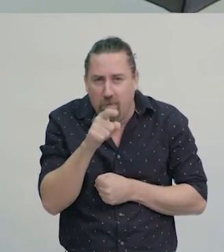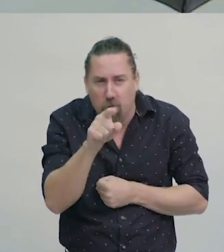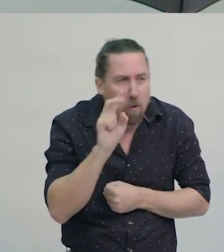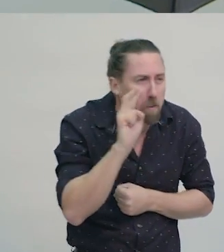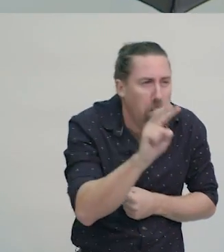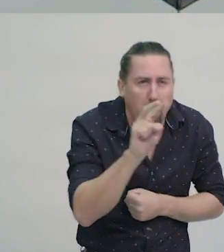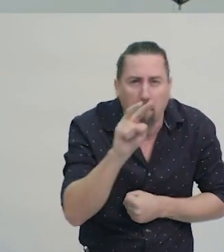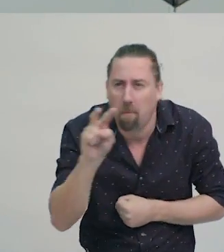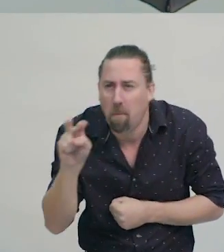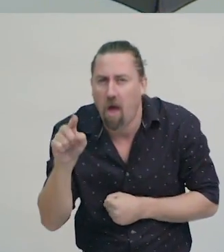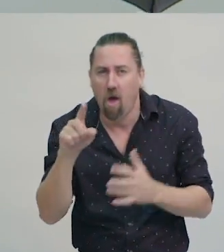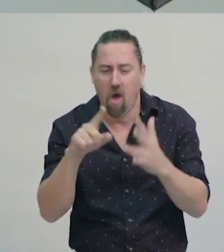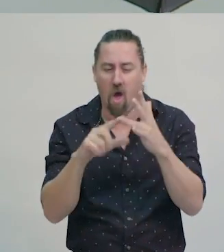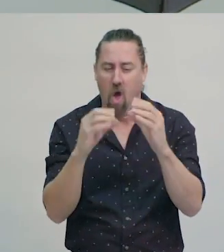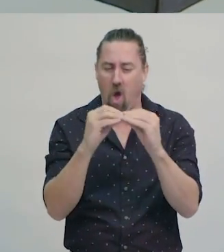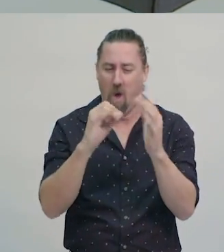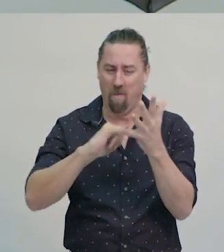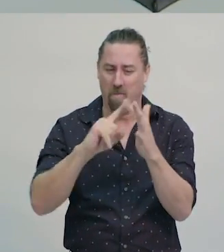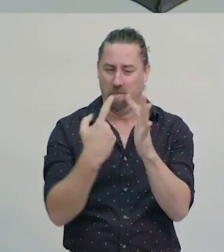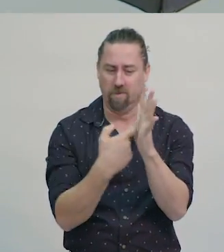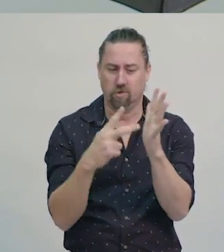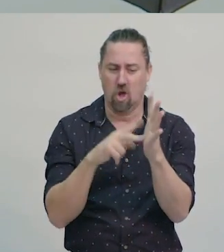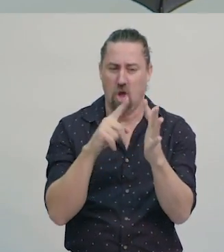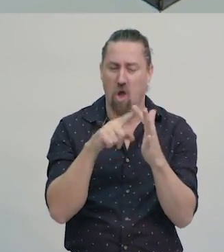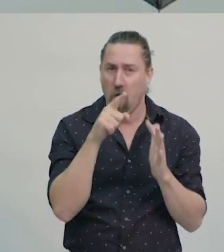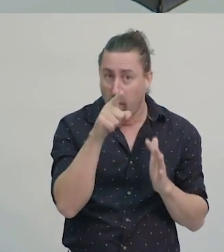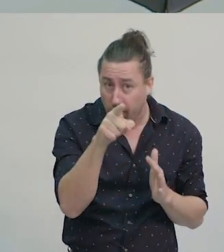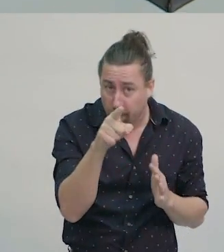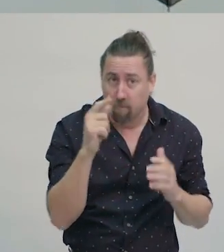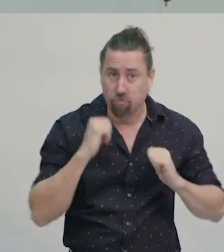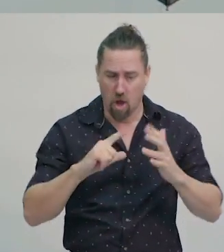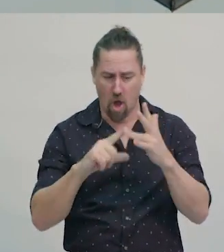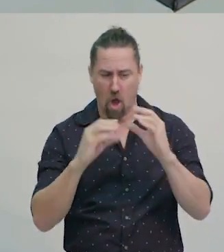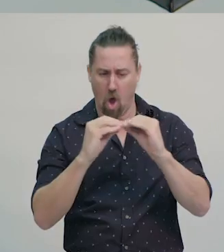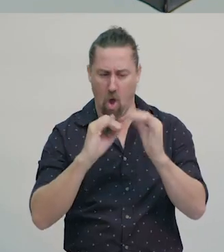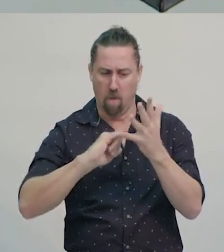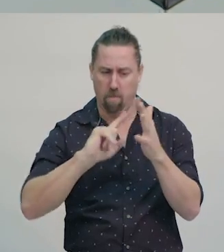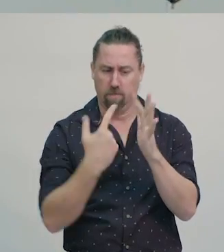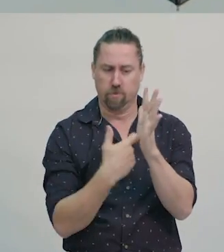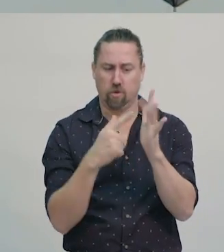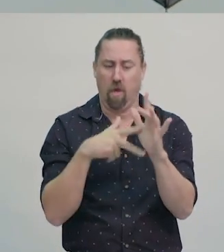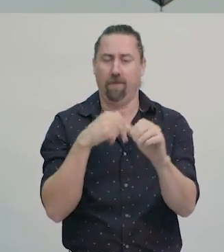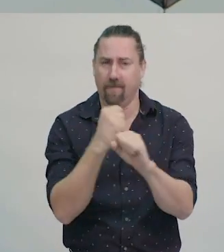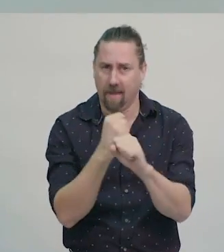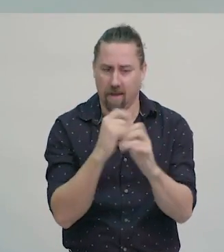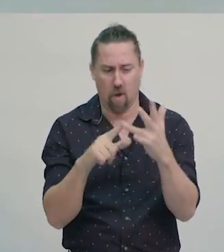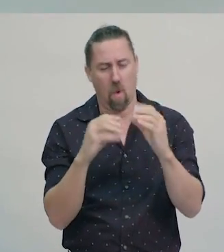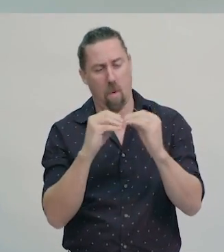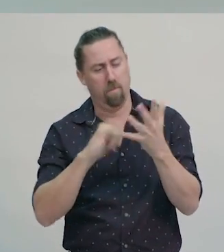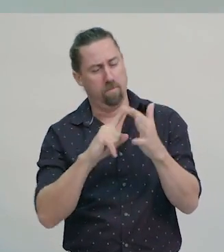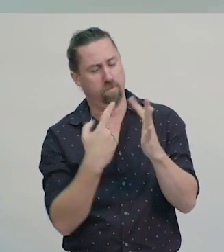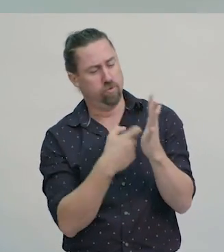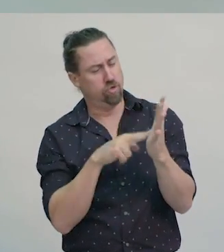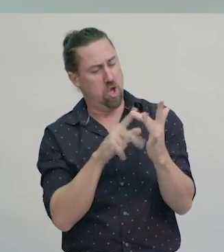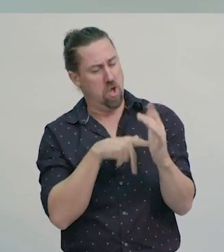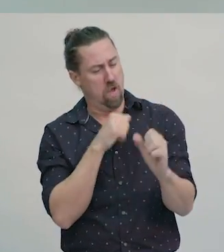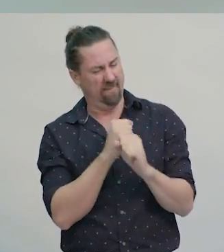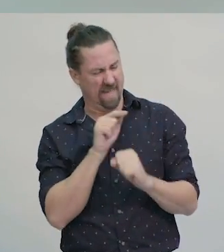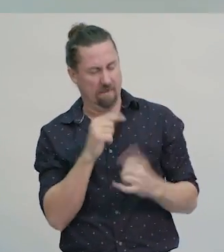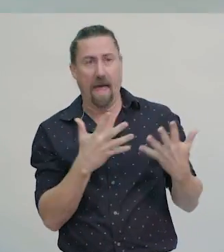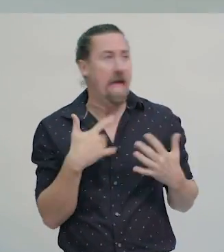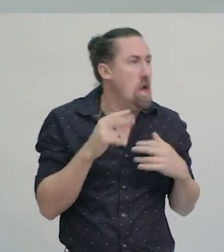what the weather is like outside. Here's Jane to help us understand more about observing the weather. Oh, and keep a lookout for Jane's